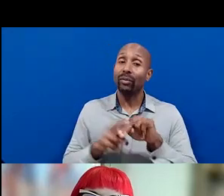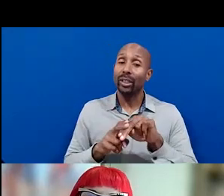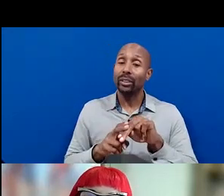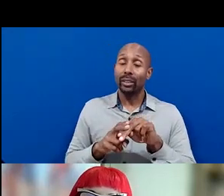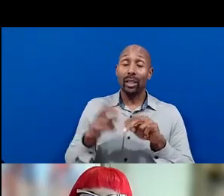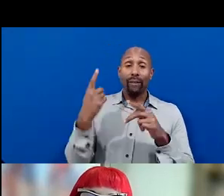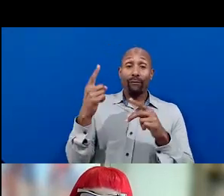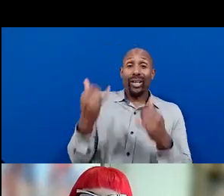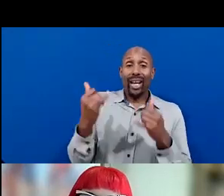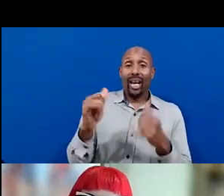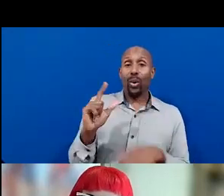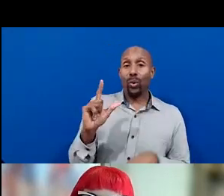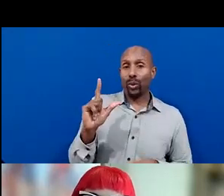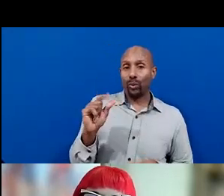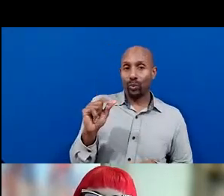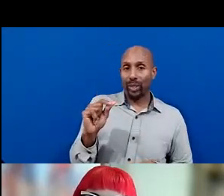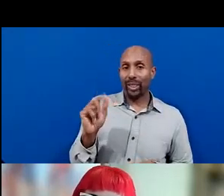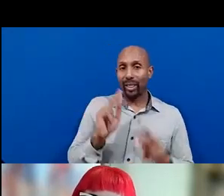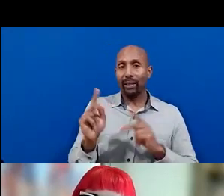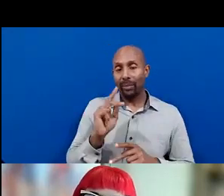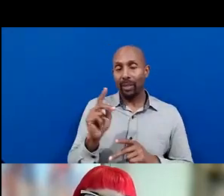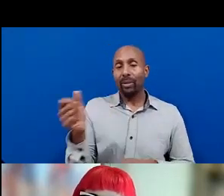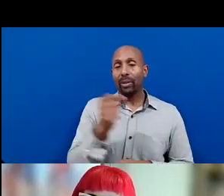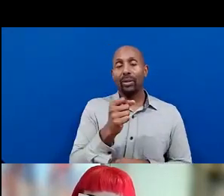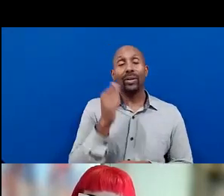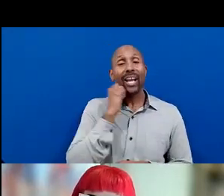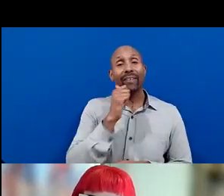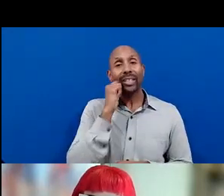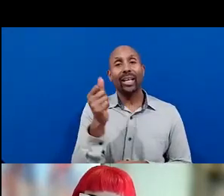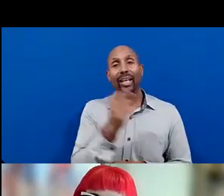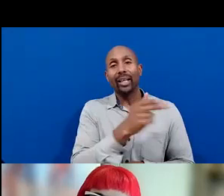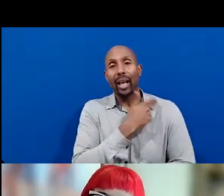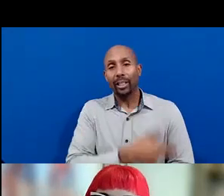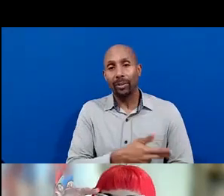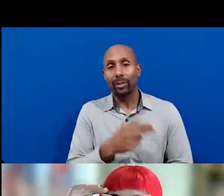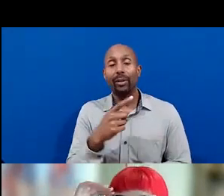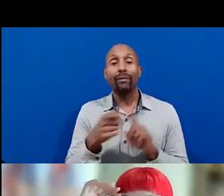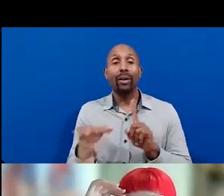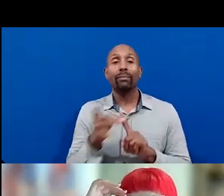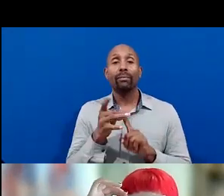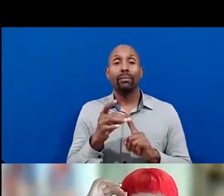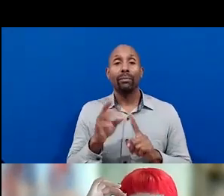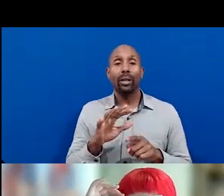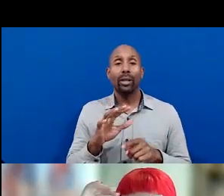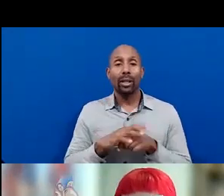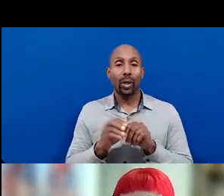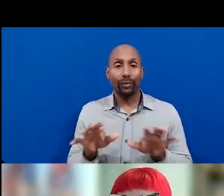20 people hospitalized because of COVID daily. That's the average. So